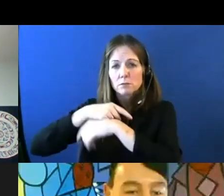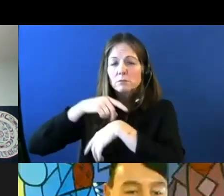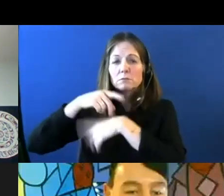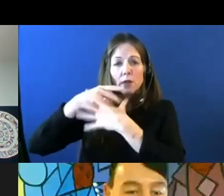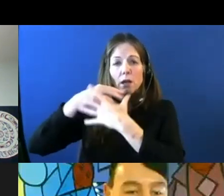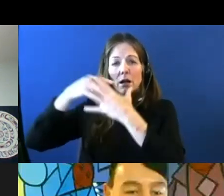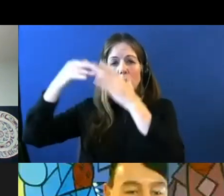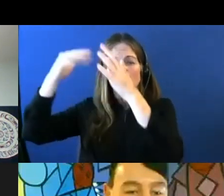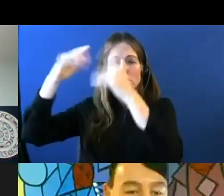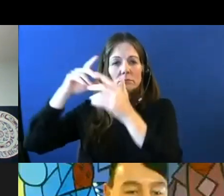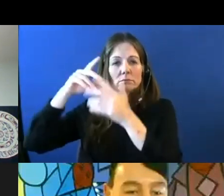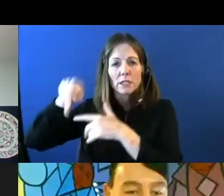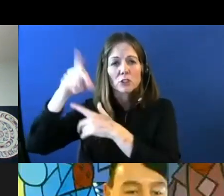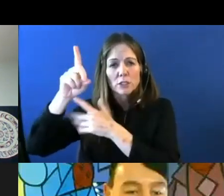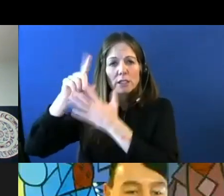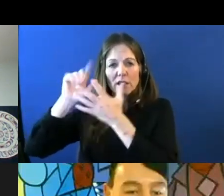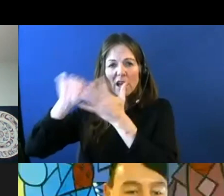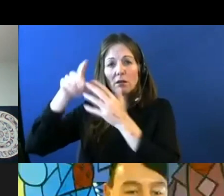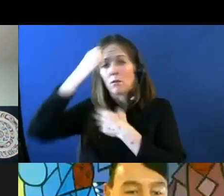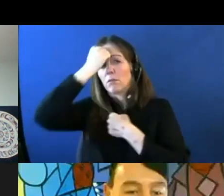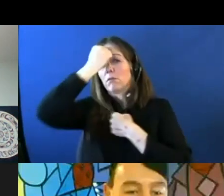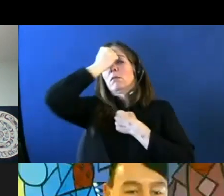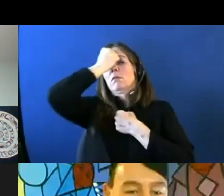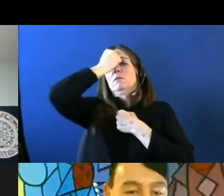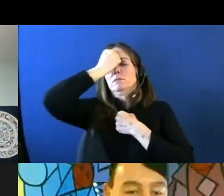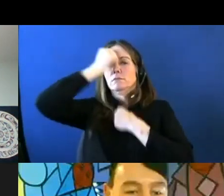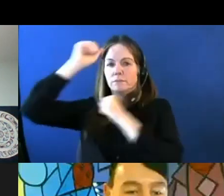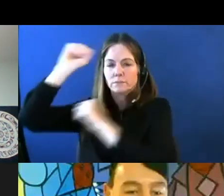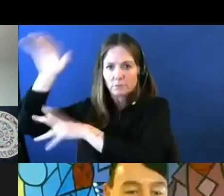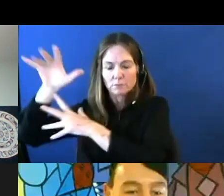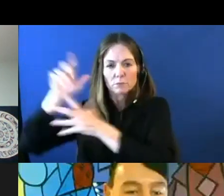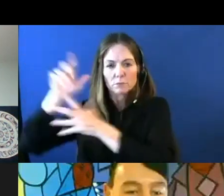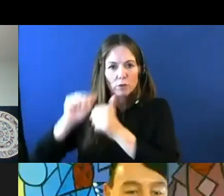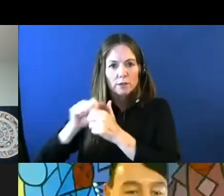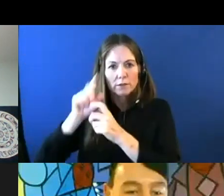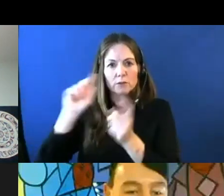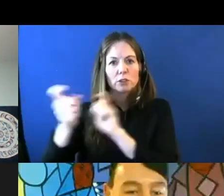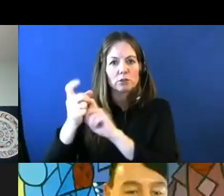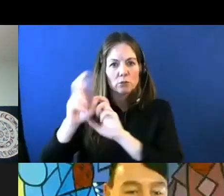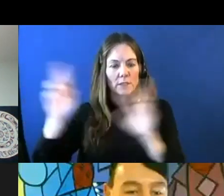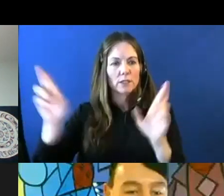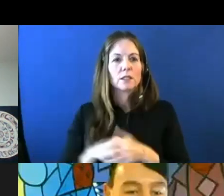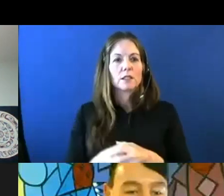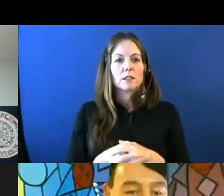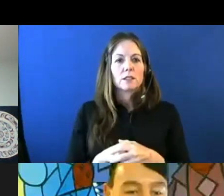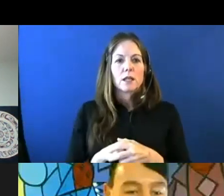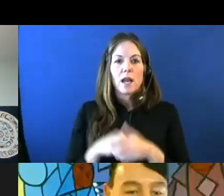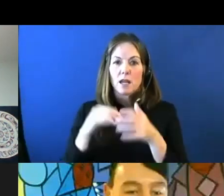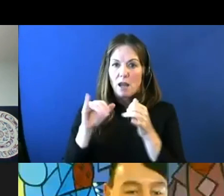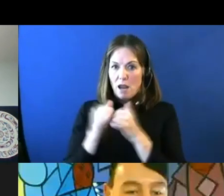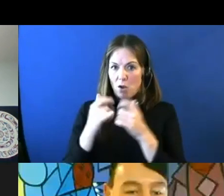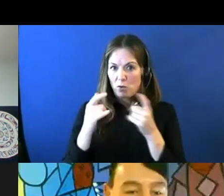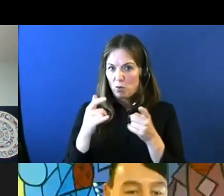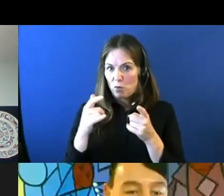around research and knowledge, and merging that with what we've all been trained is